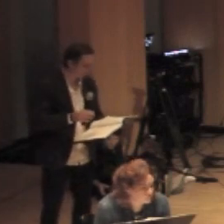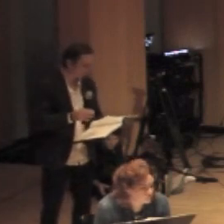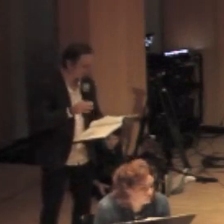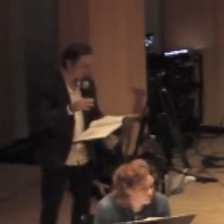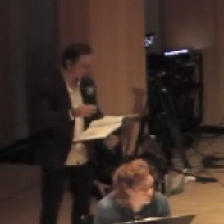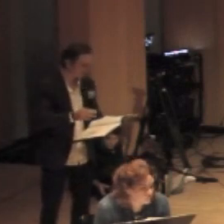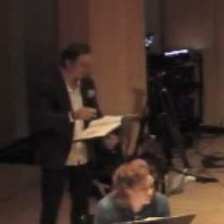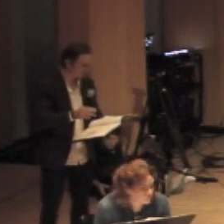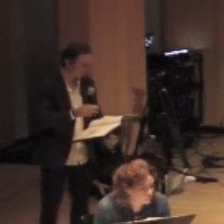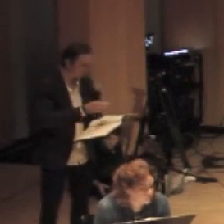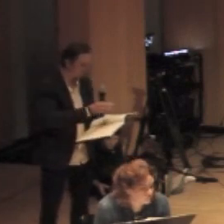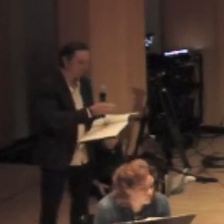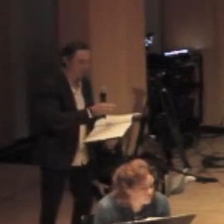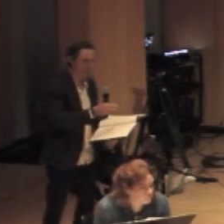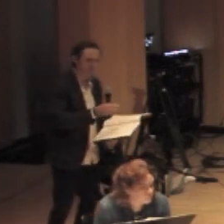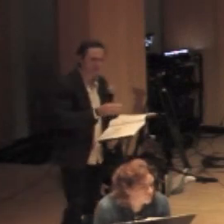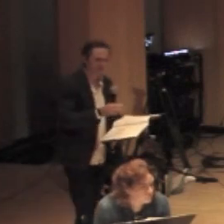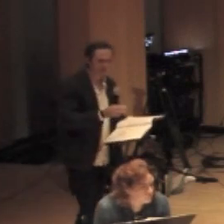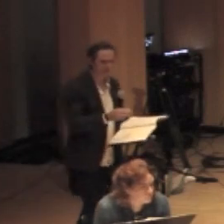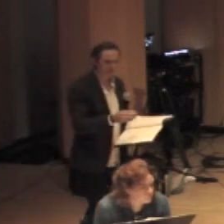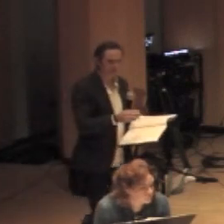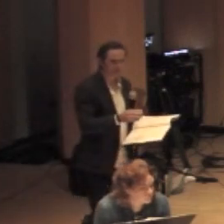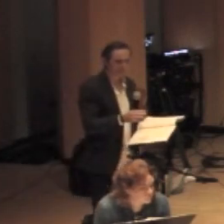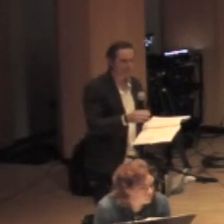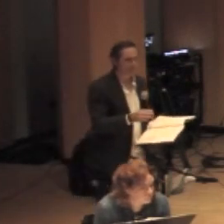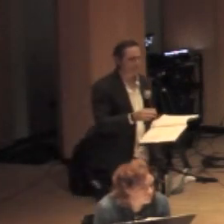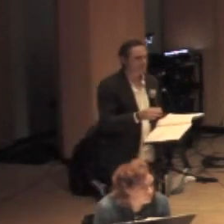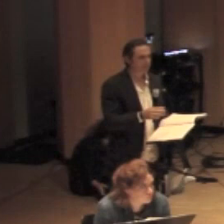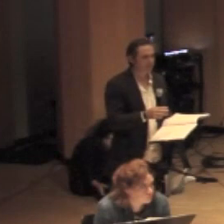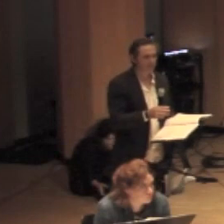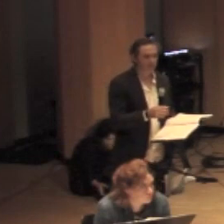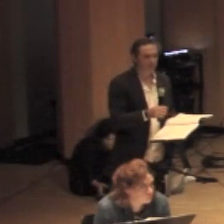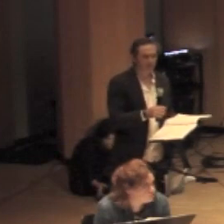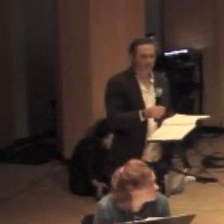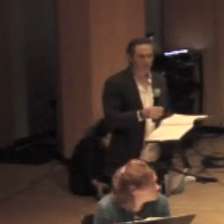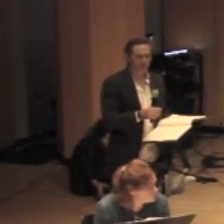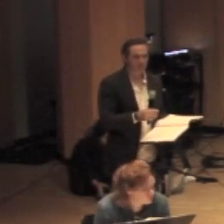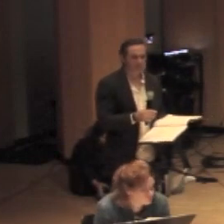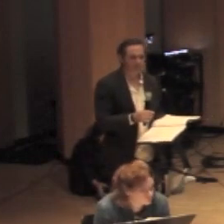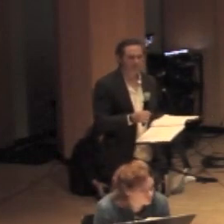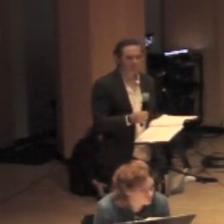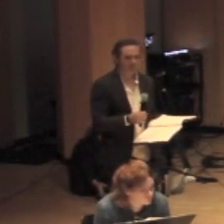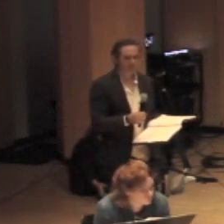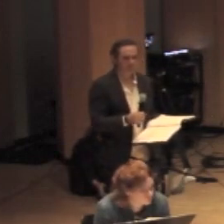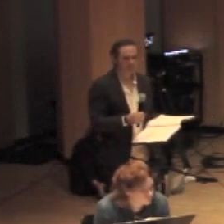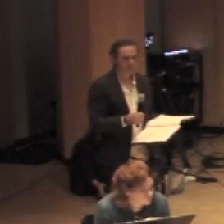standing here while I was standing here looking out the window yeah hey